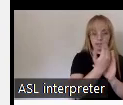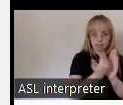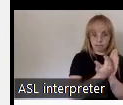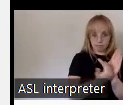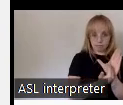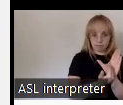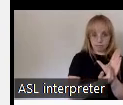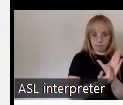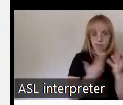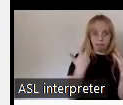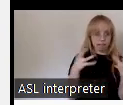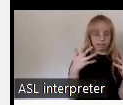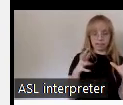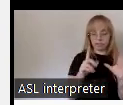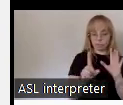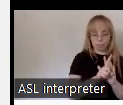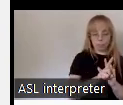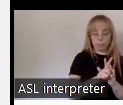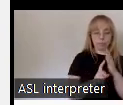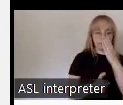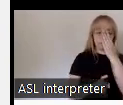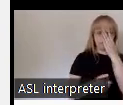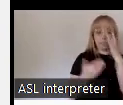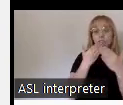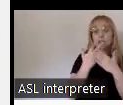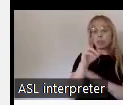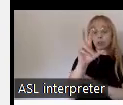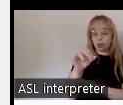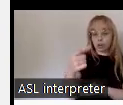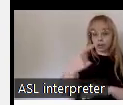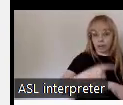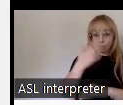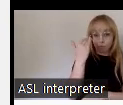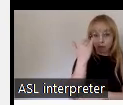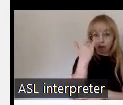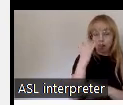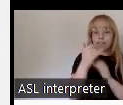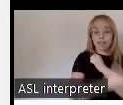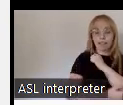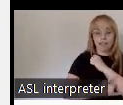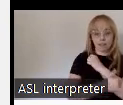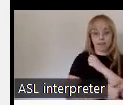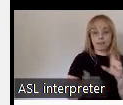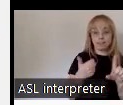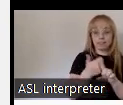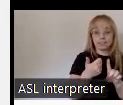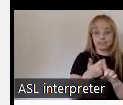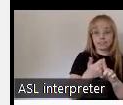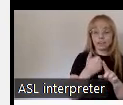it's usually good for 30 days because the county works on that